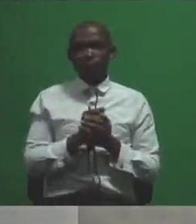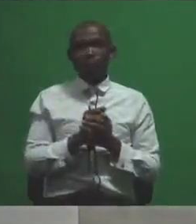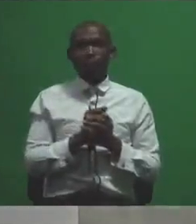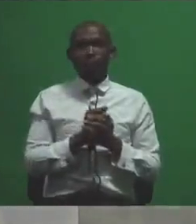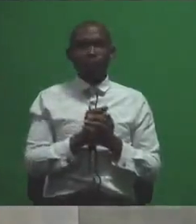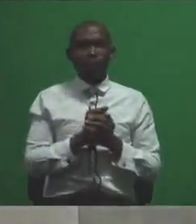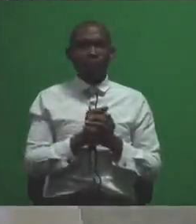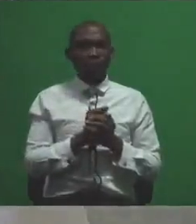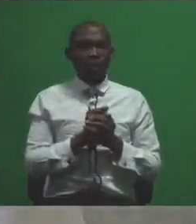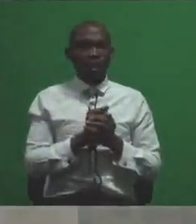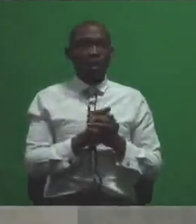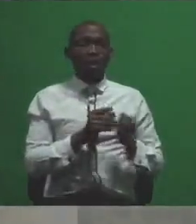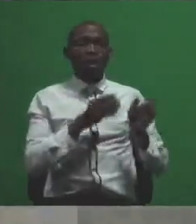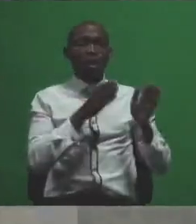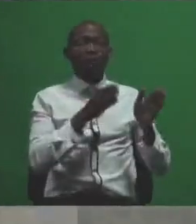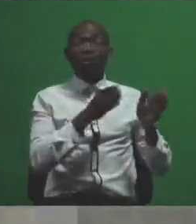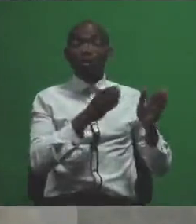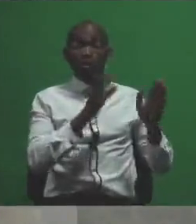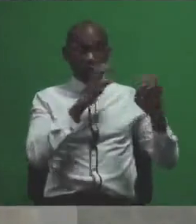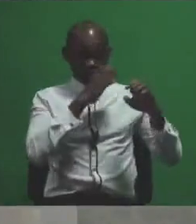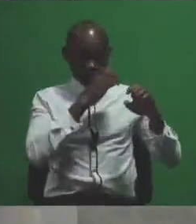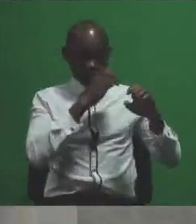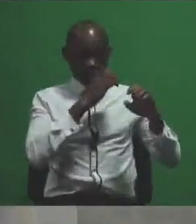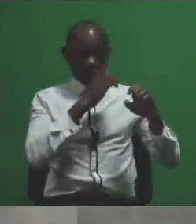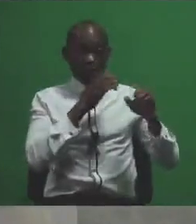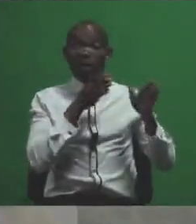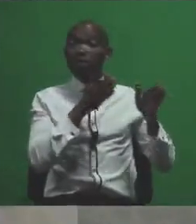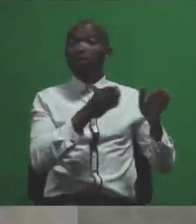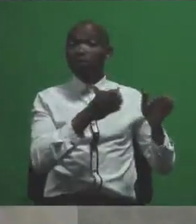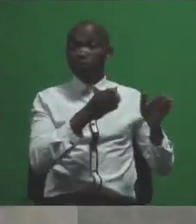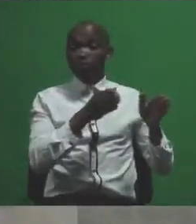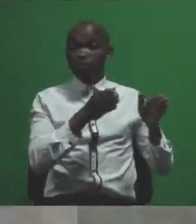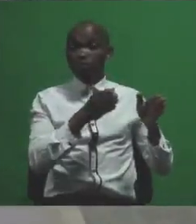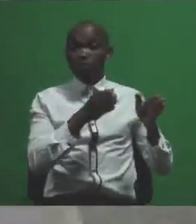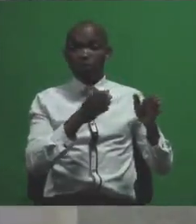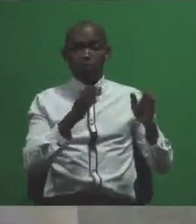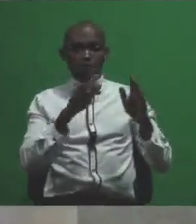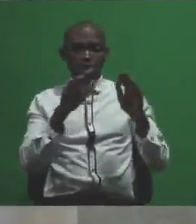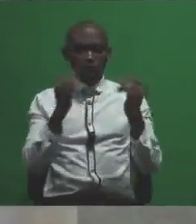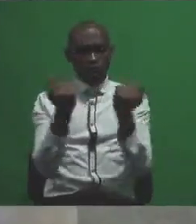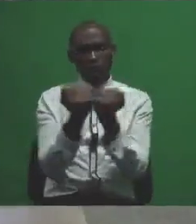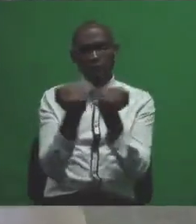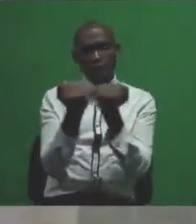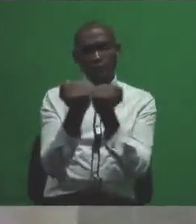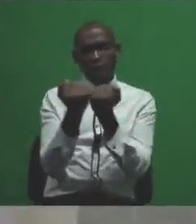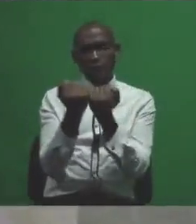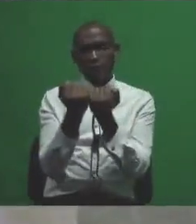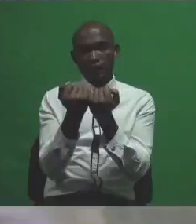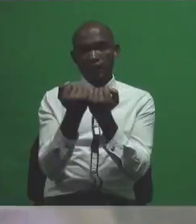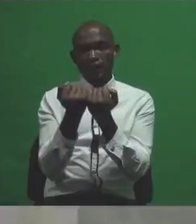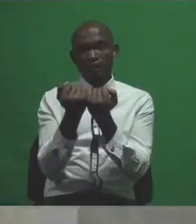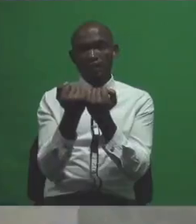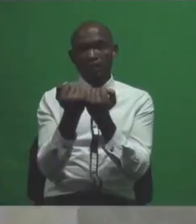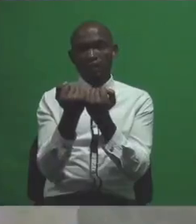Laboratory is a room or building designed and equipped for